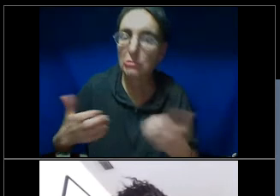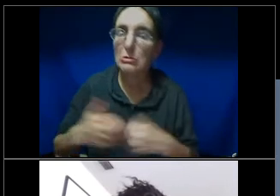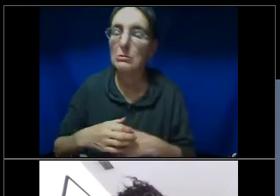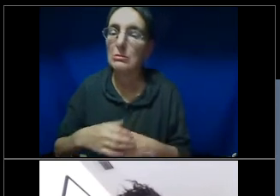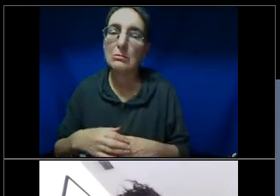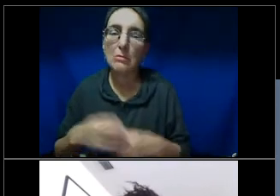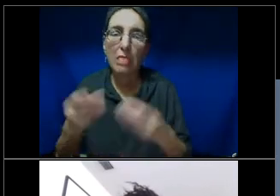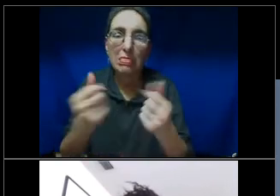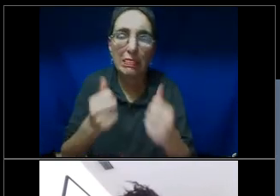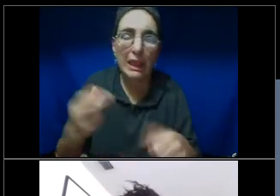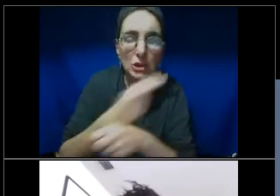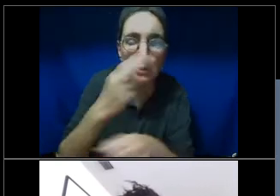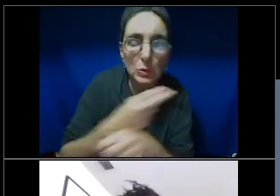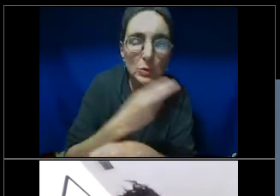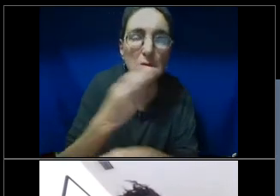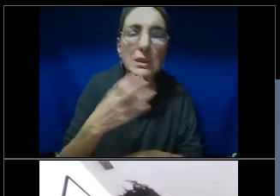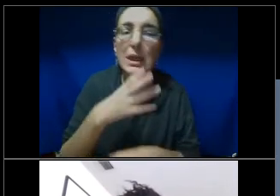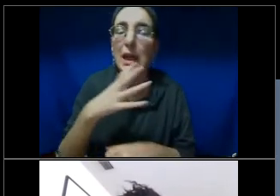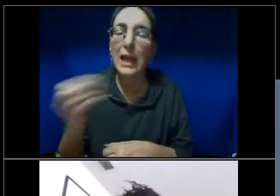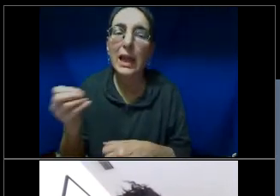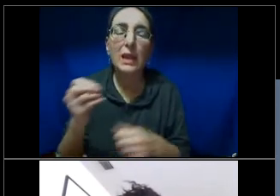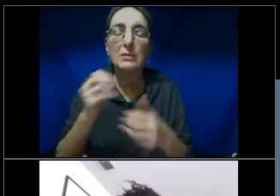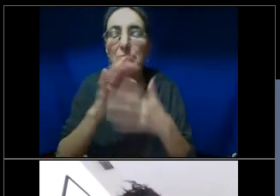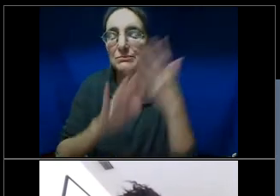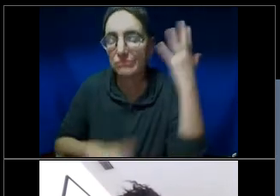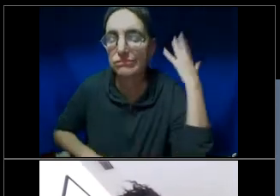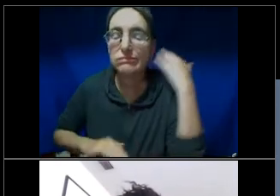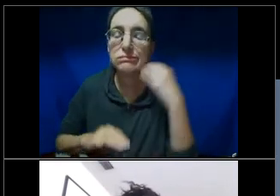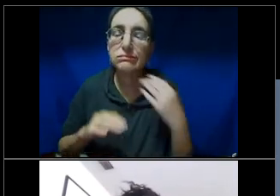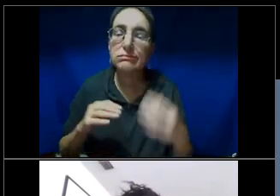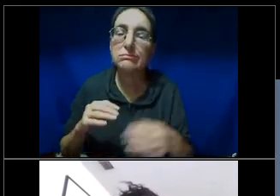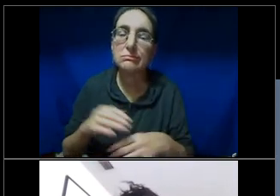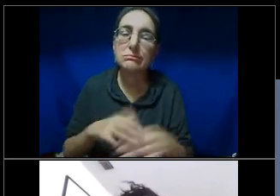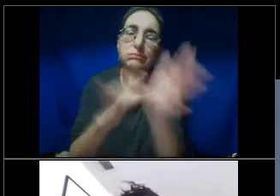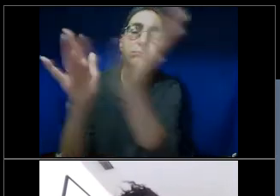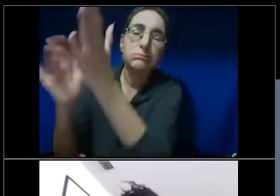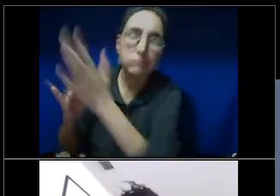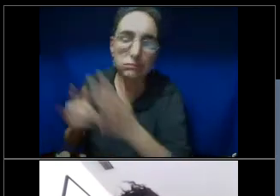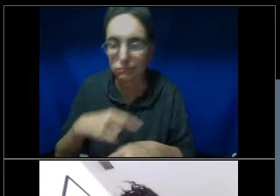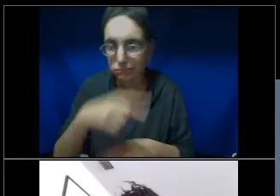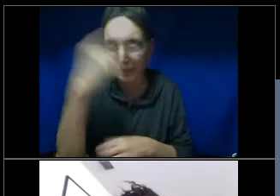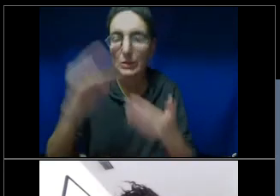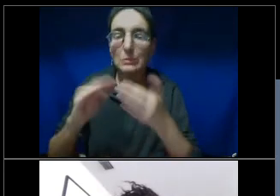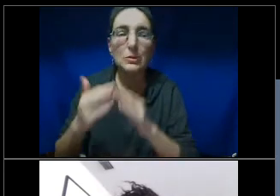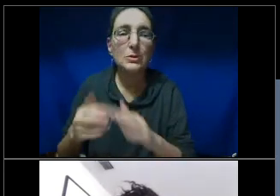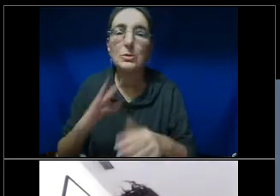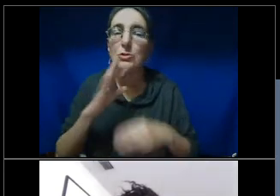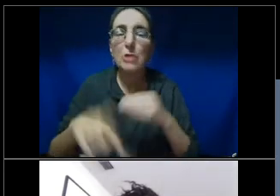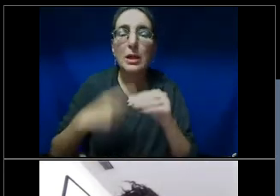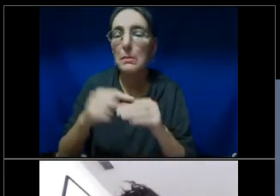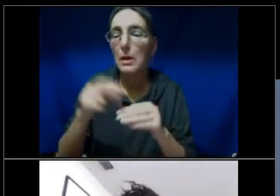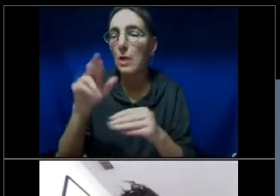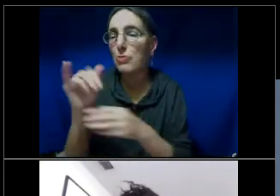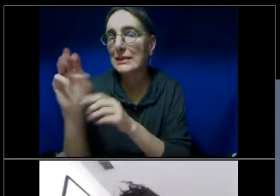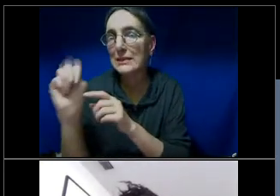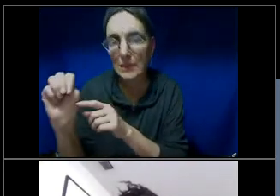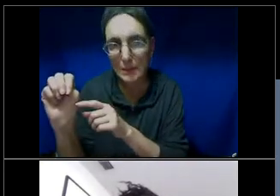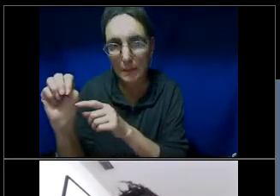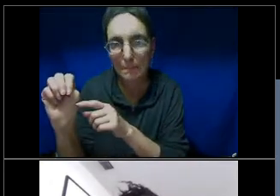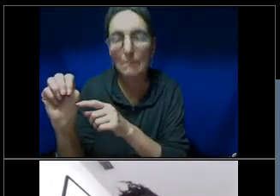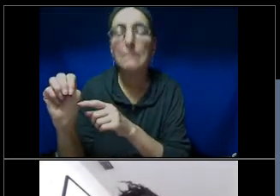physical harm of and oppression of Black and brown communities. So I think talking about racism and white supremacy is a crucial step,